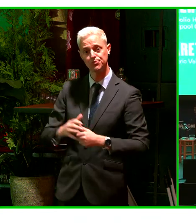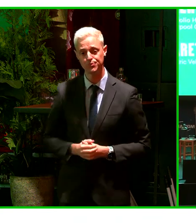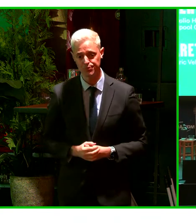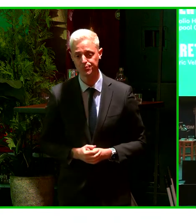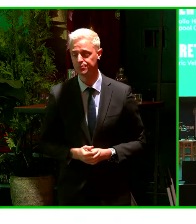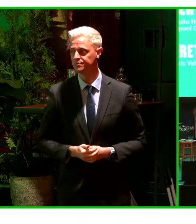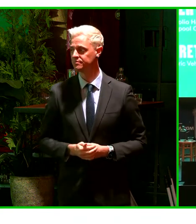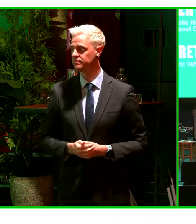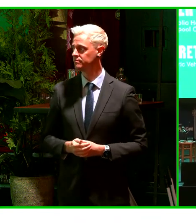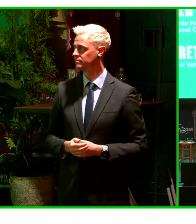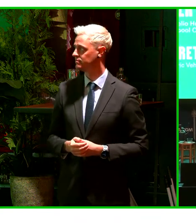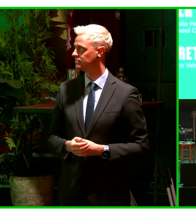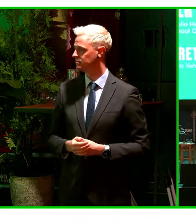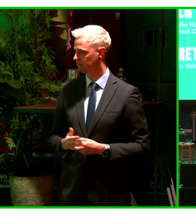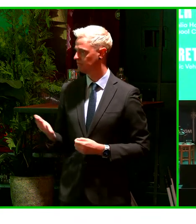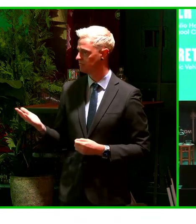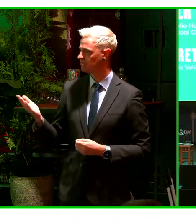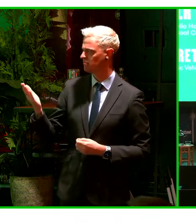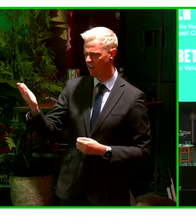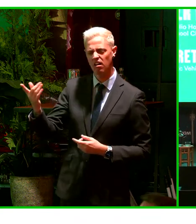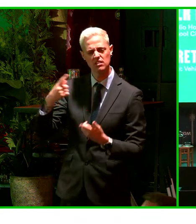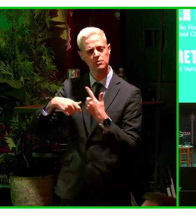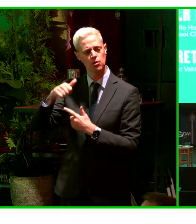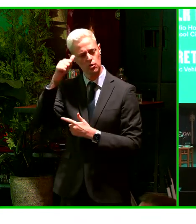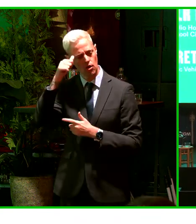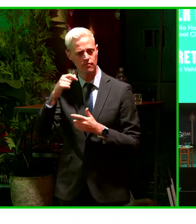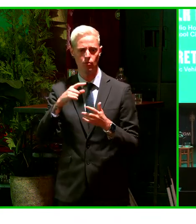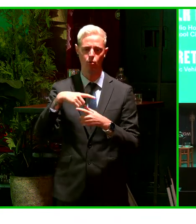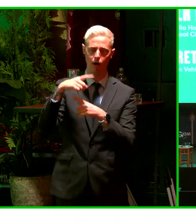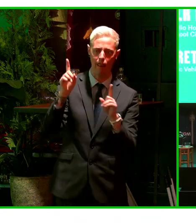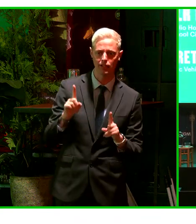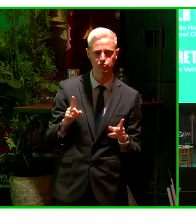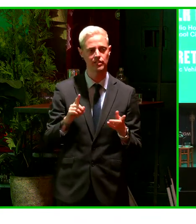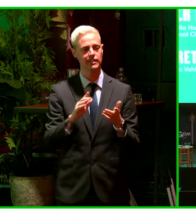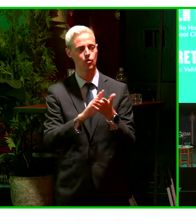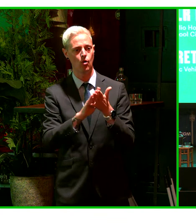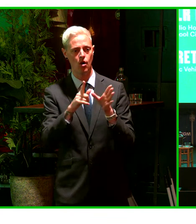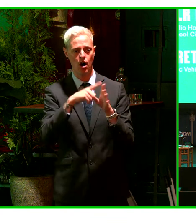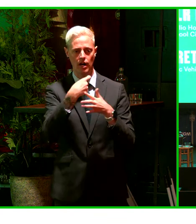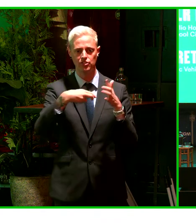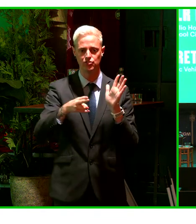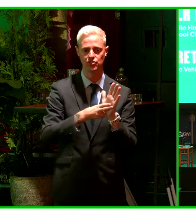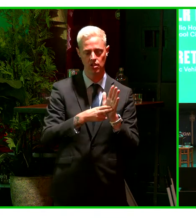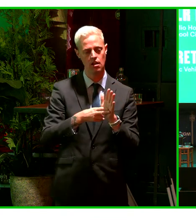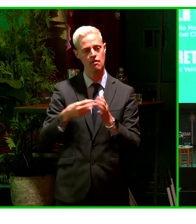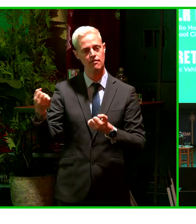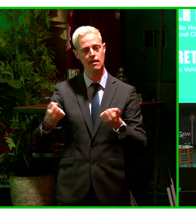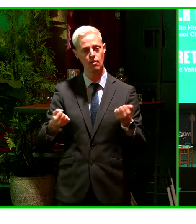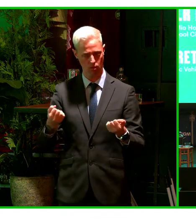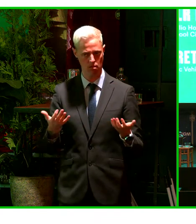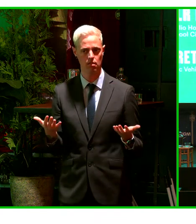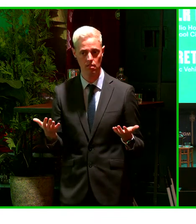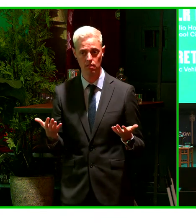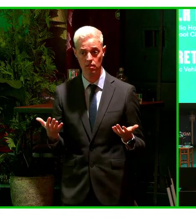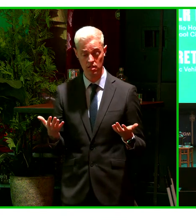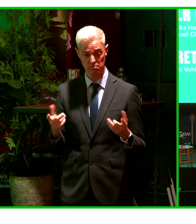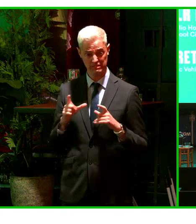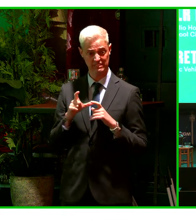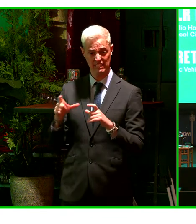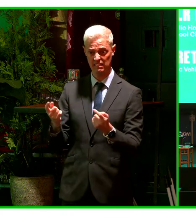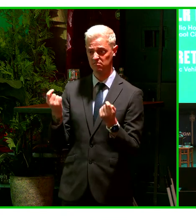now. Obviously, we're all aware of electric and hydrogen vehicles, but actually, the uptake is